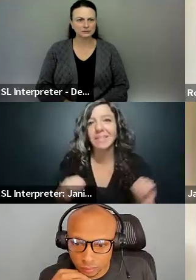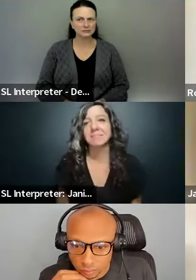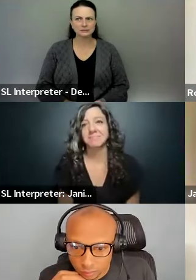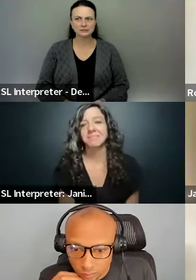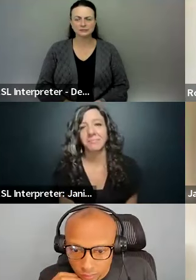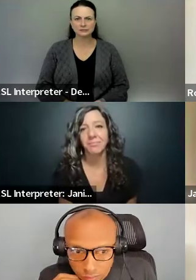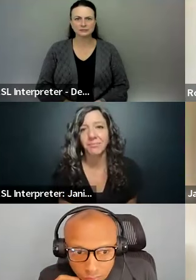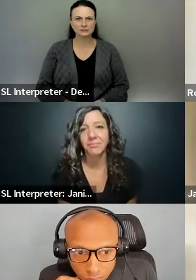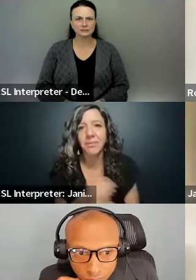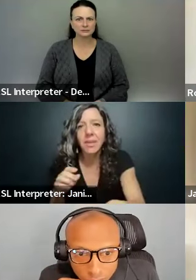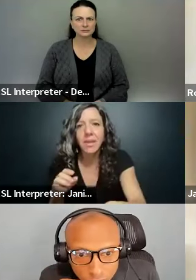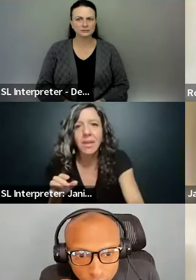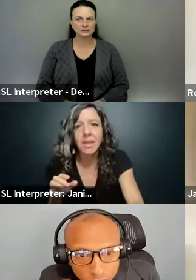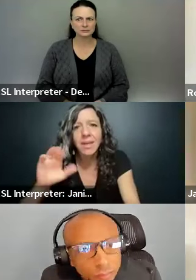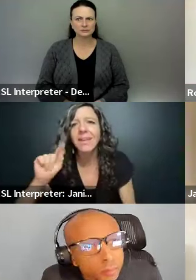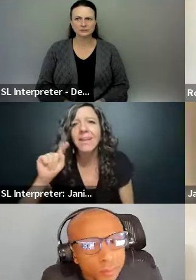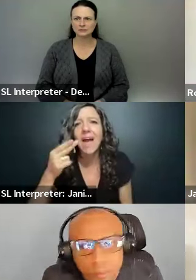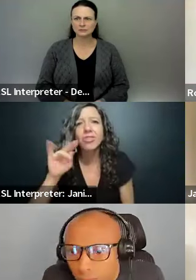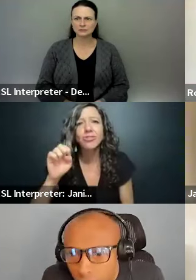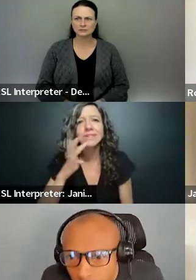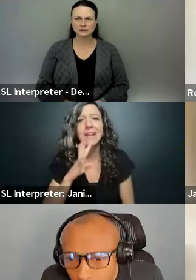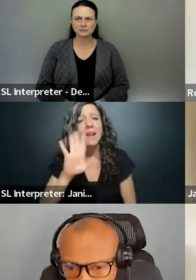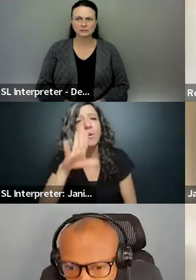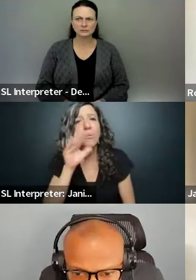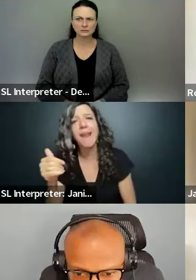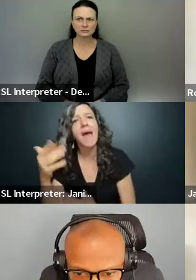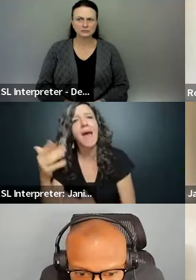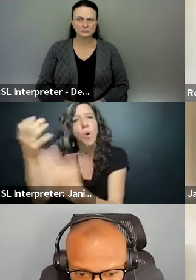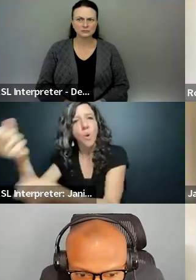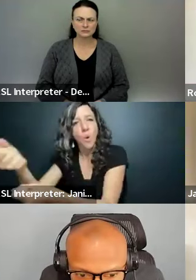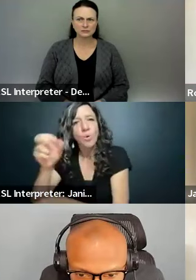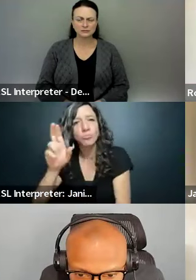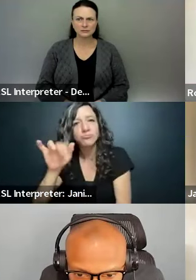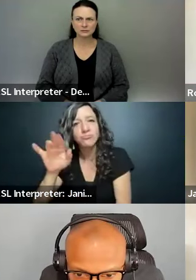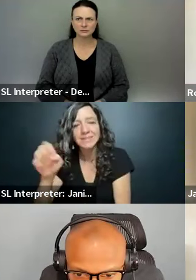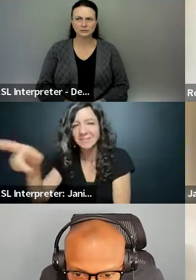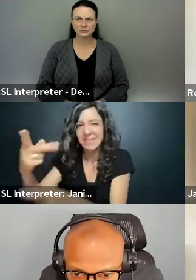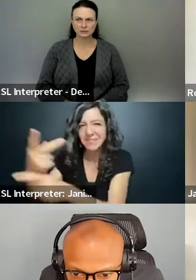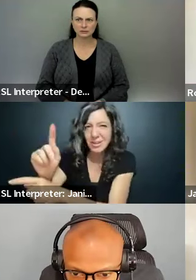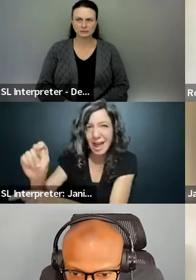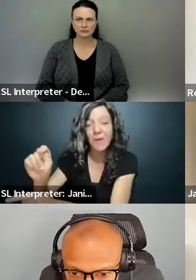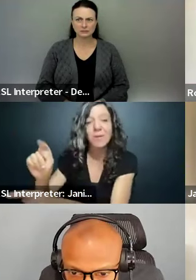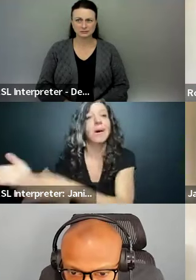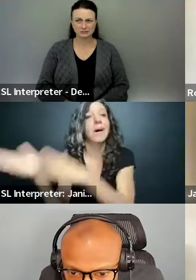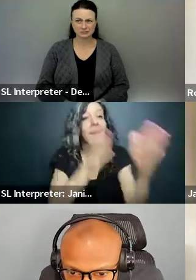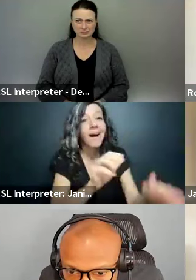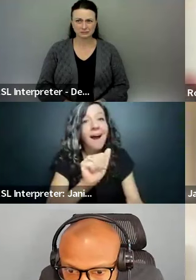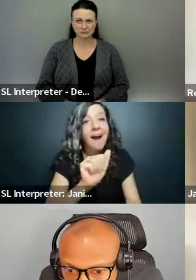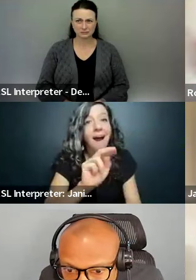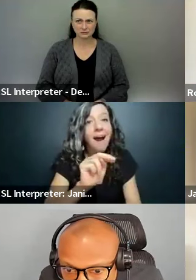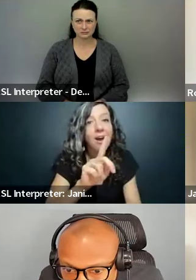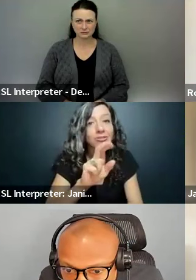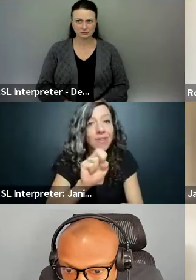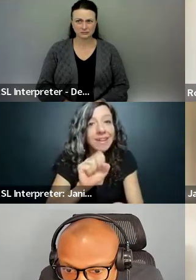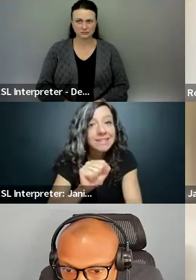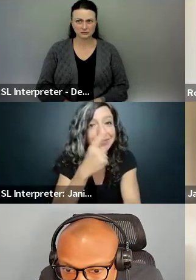Maybe we start with Andres until Bryce figures it out. If not, he can just type it into the chat, but we'd love